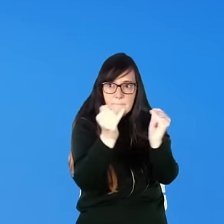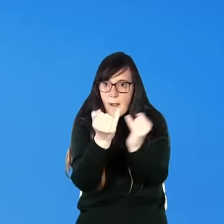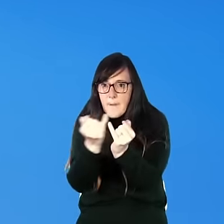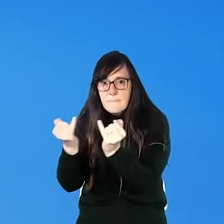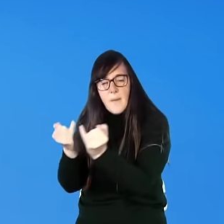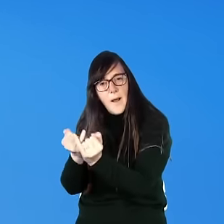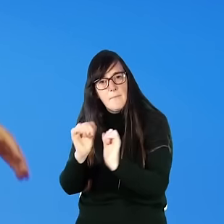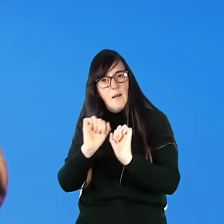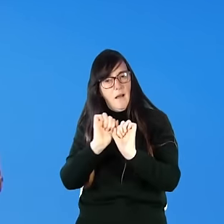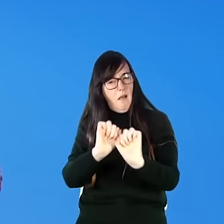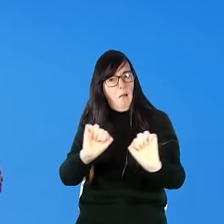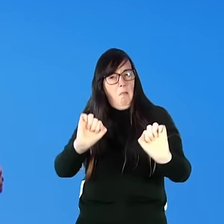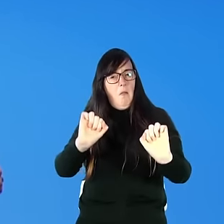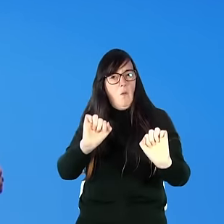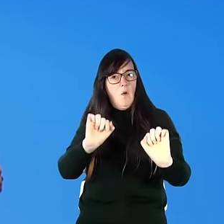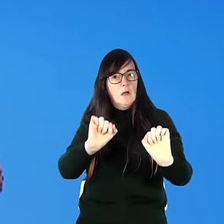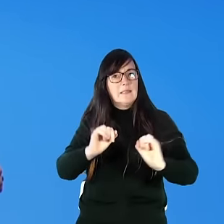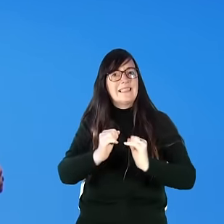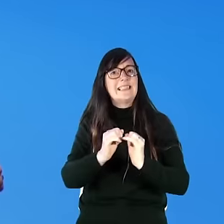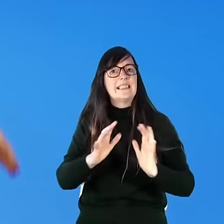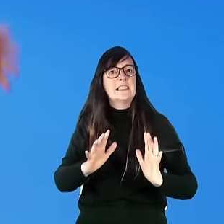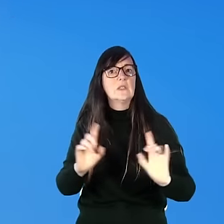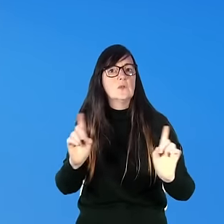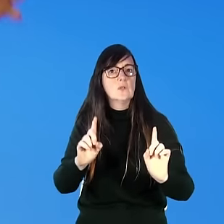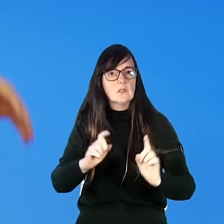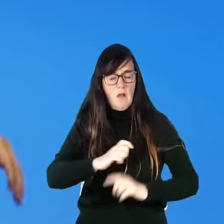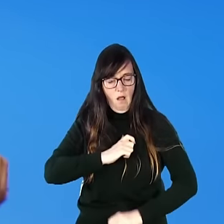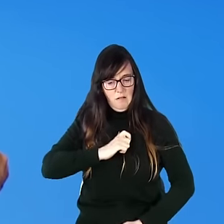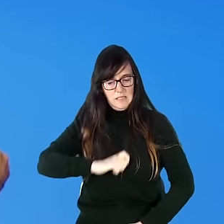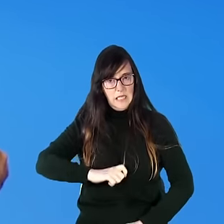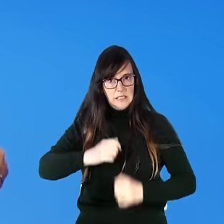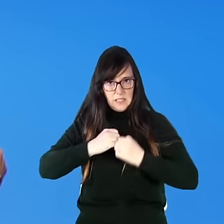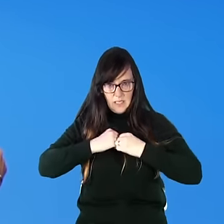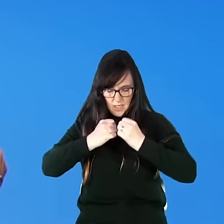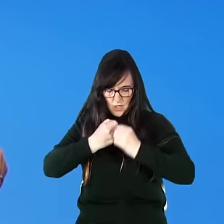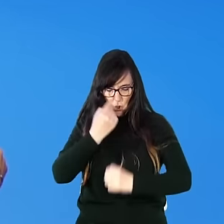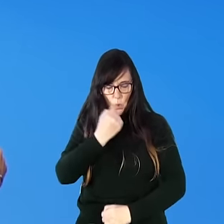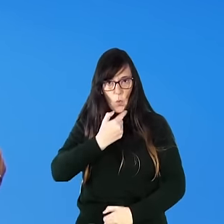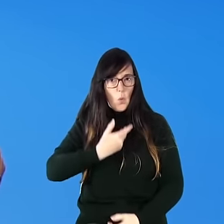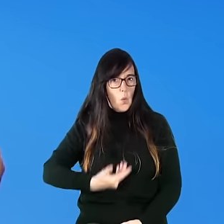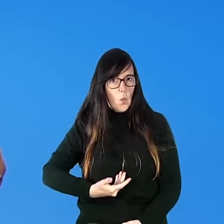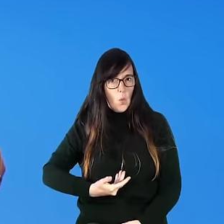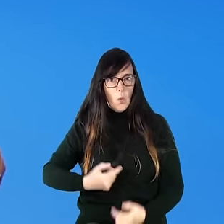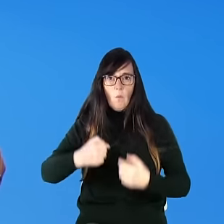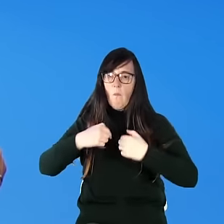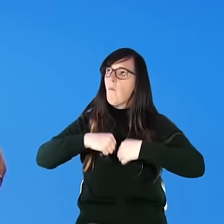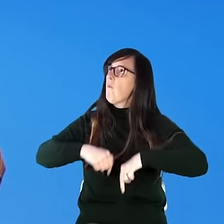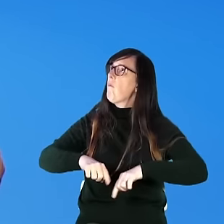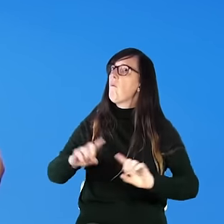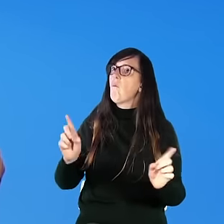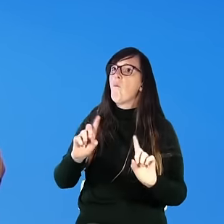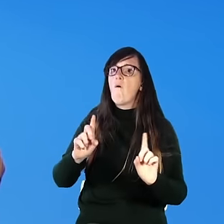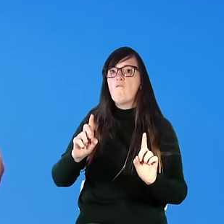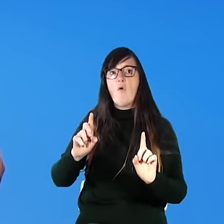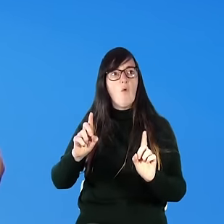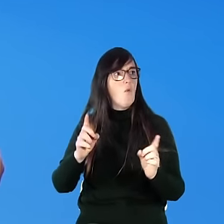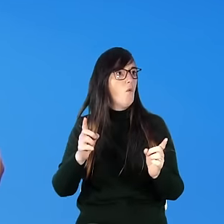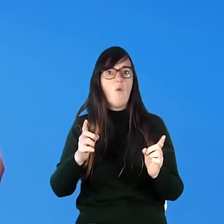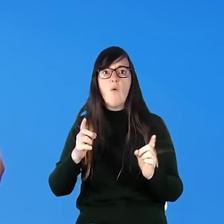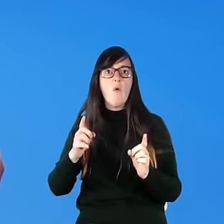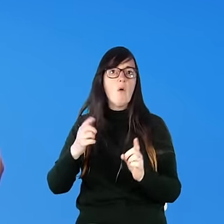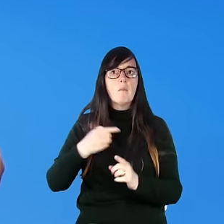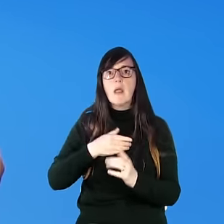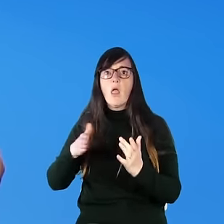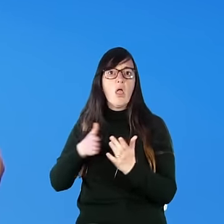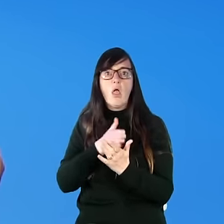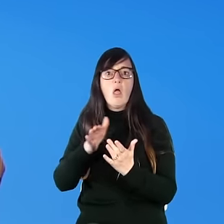issue of identity. Who am I? Why am I here? And where am I